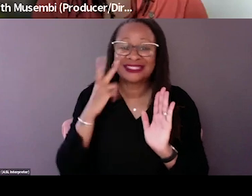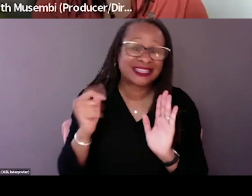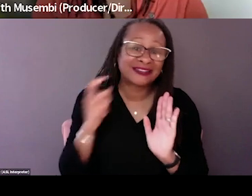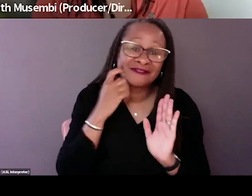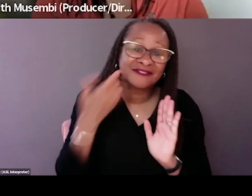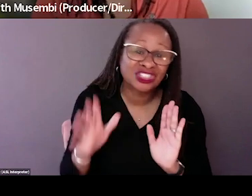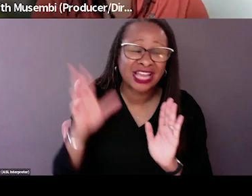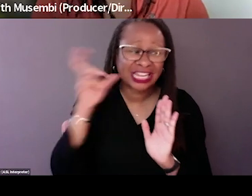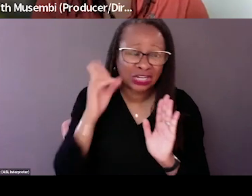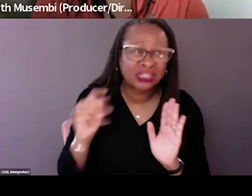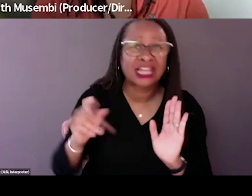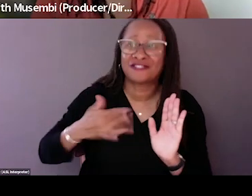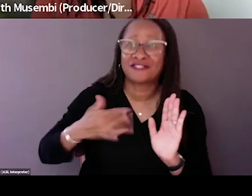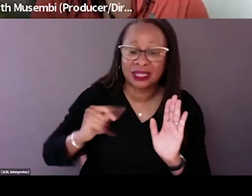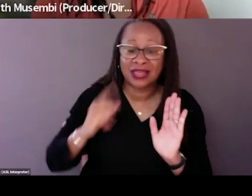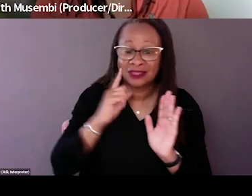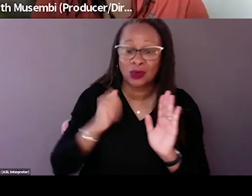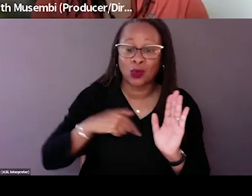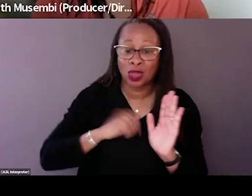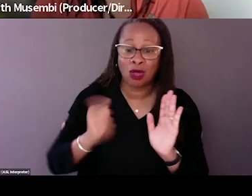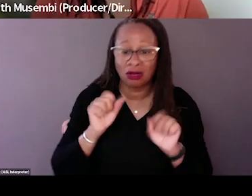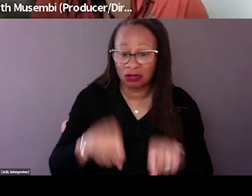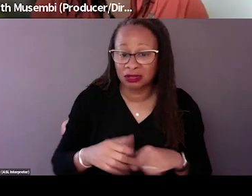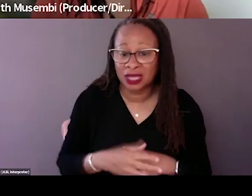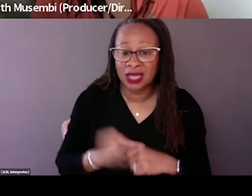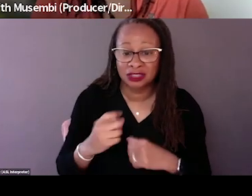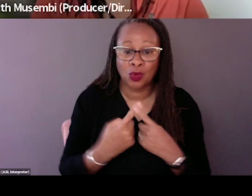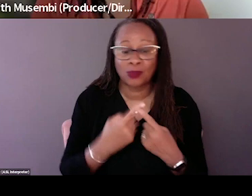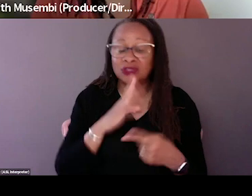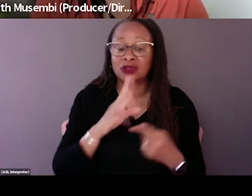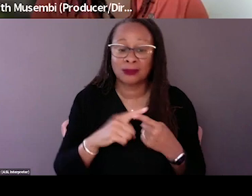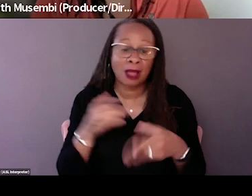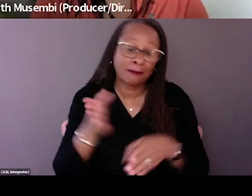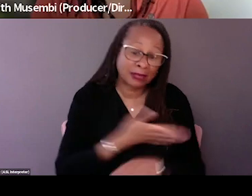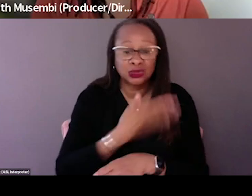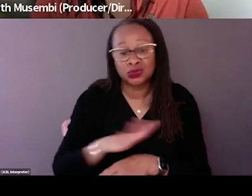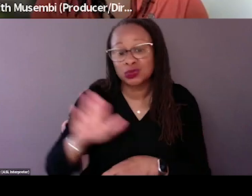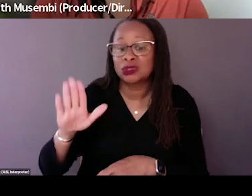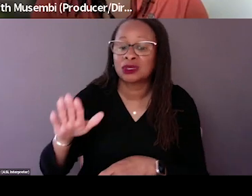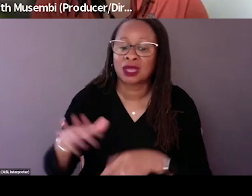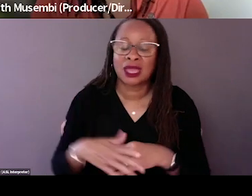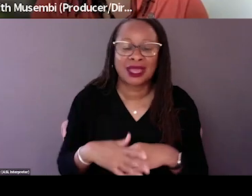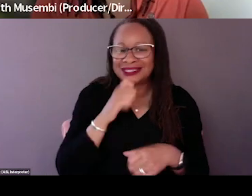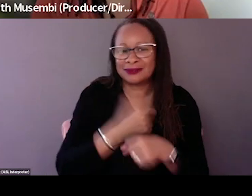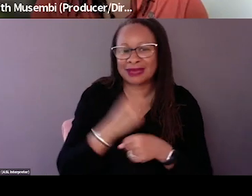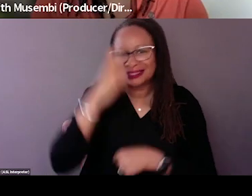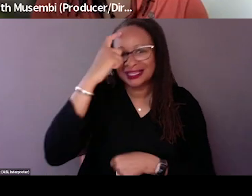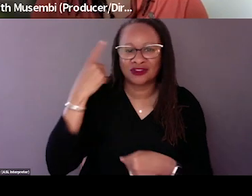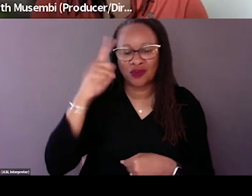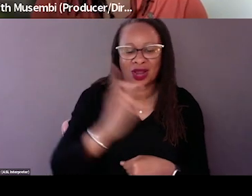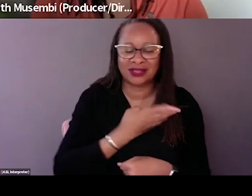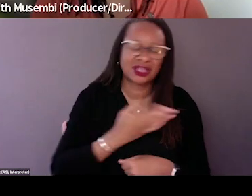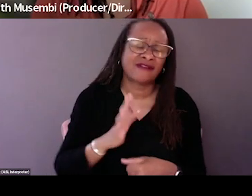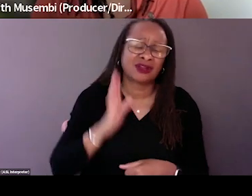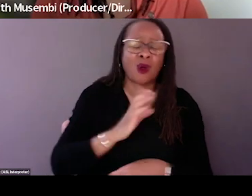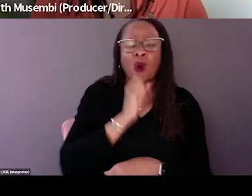feel it. I think we all could. So when it came to music, it made no sense for us to have a classical Hans Zimmer score. That